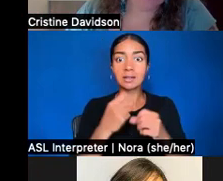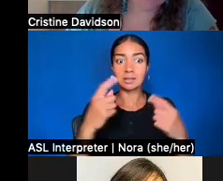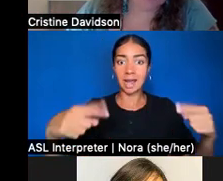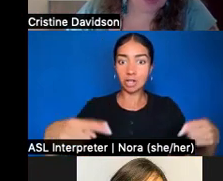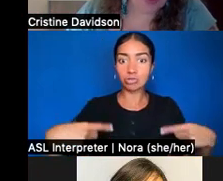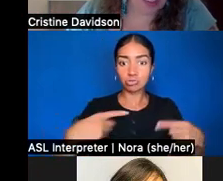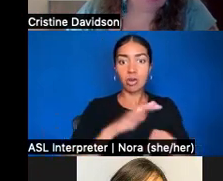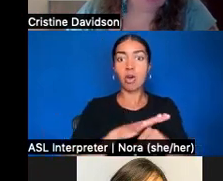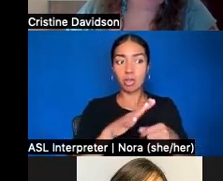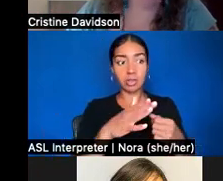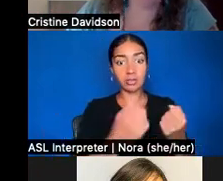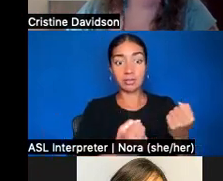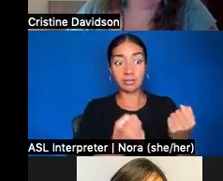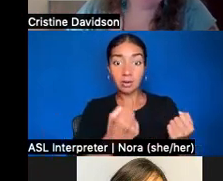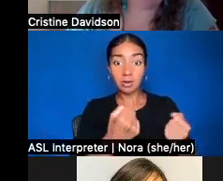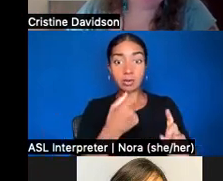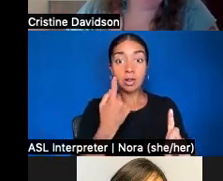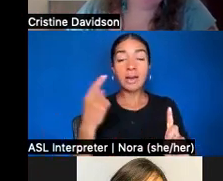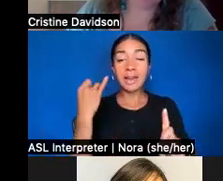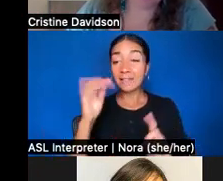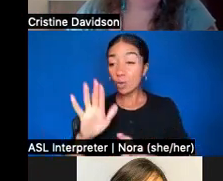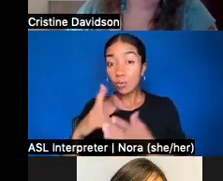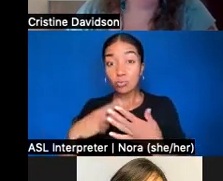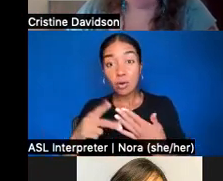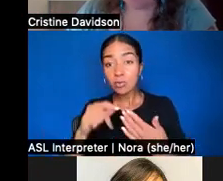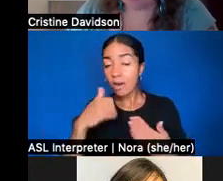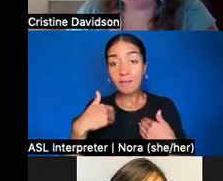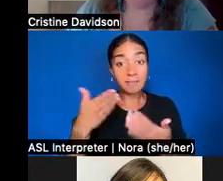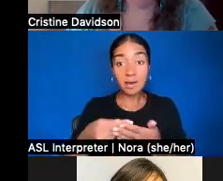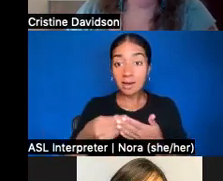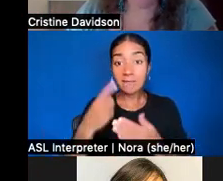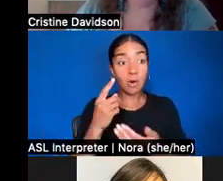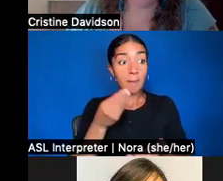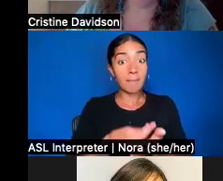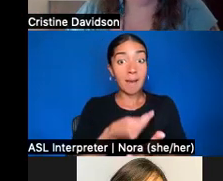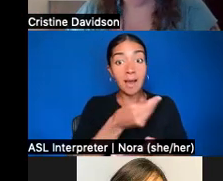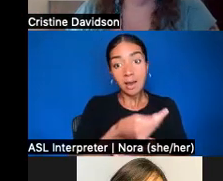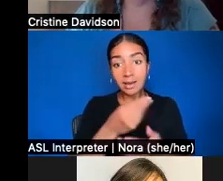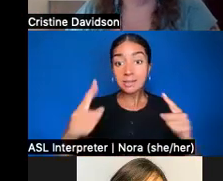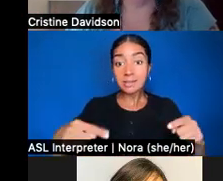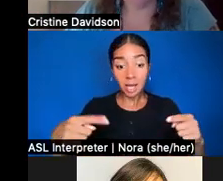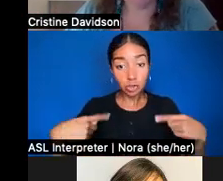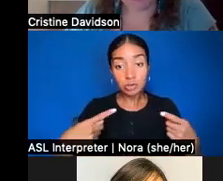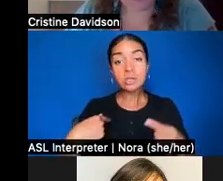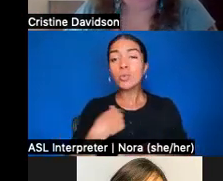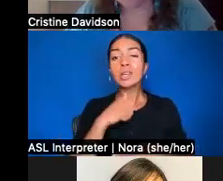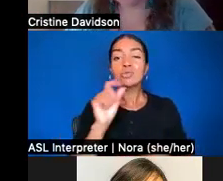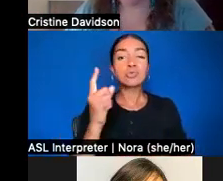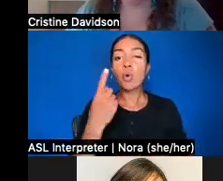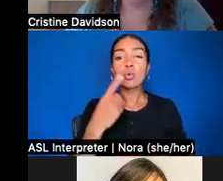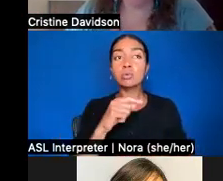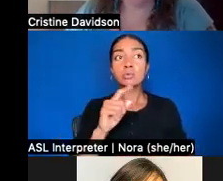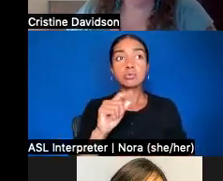have money in your program to go ahead and buy those tires, you know, we would not say, well, sorry, we don't have money to buy